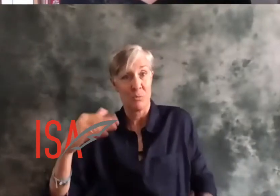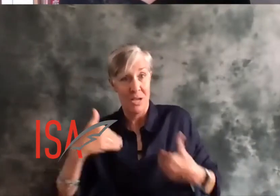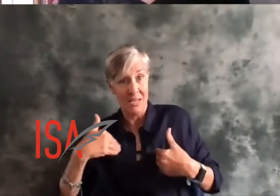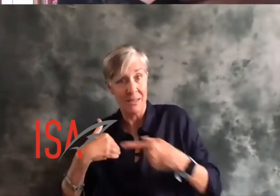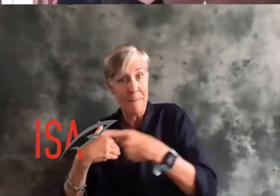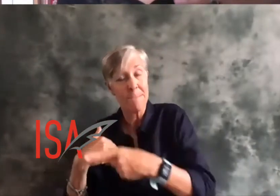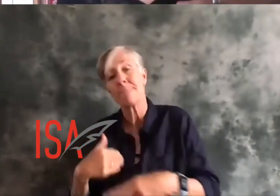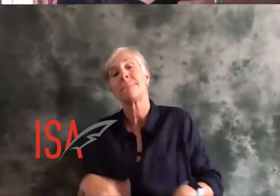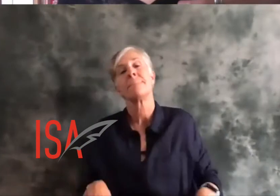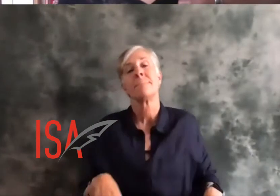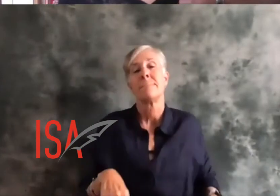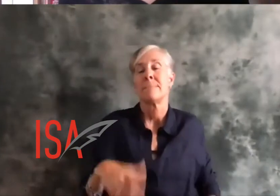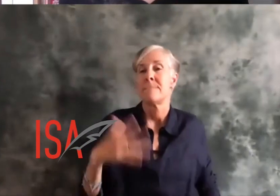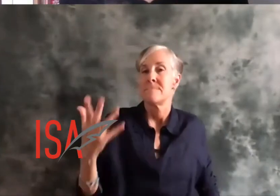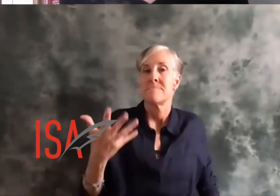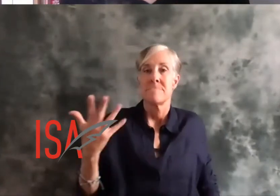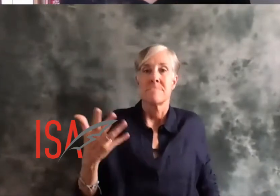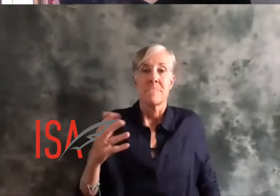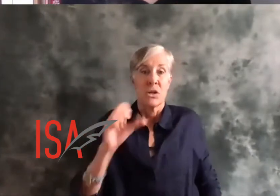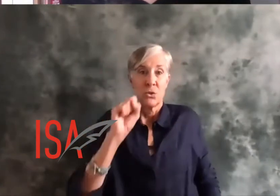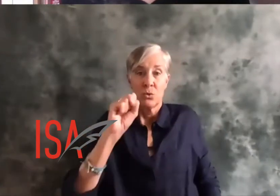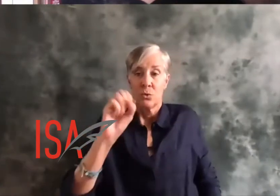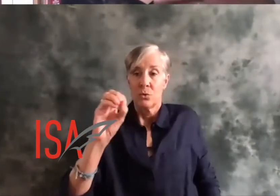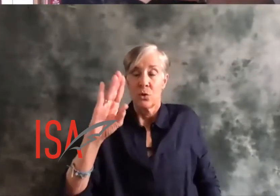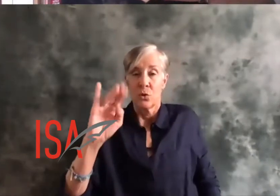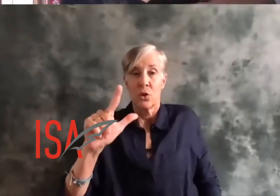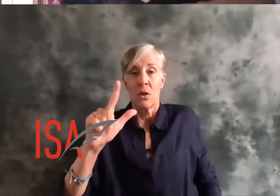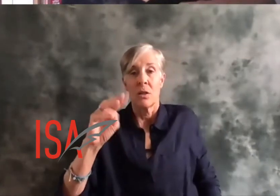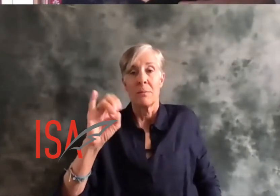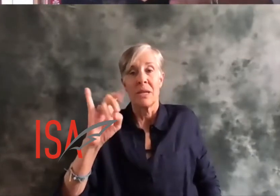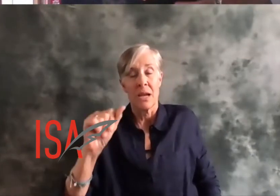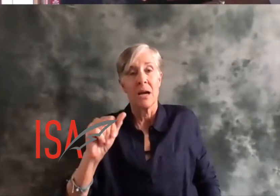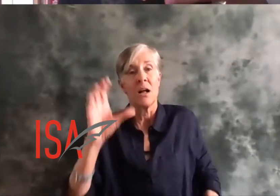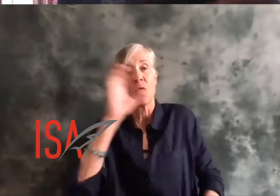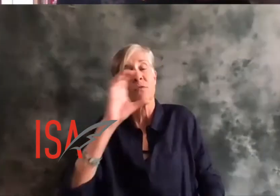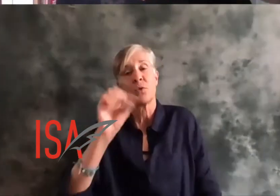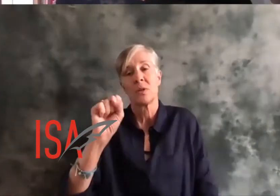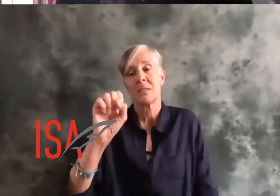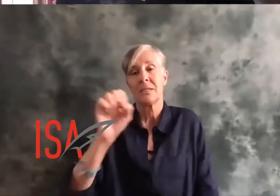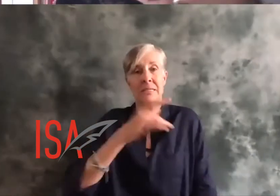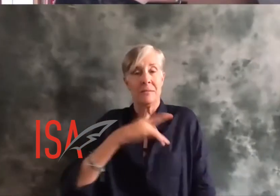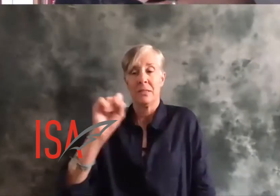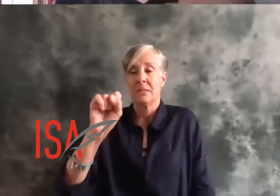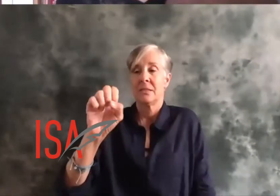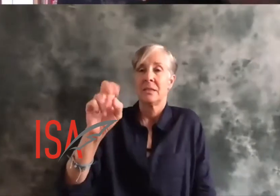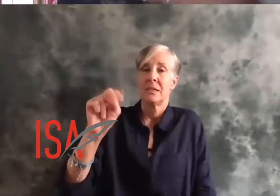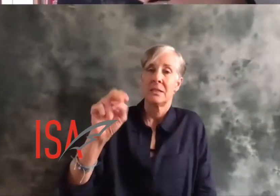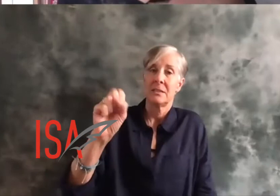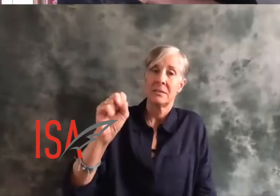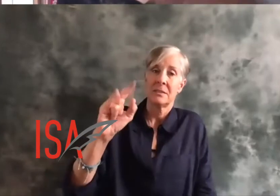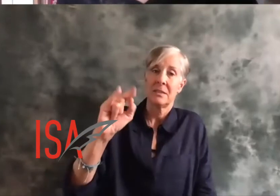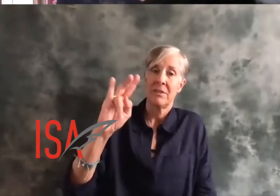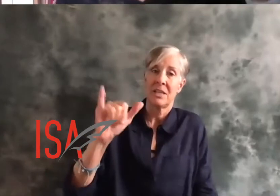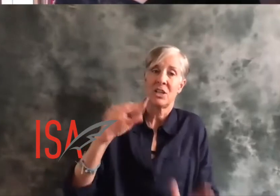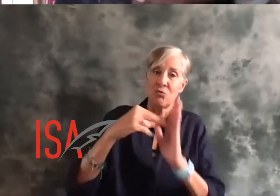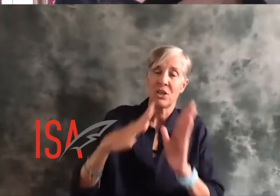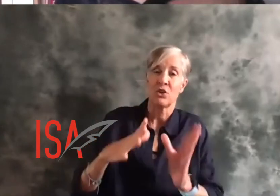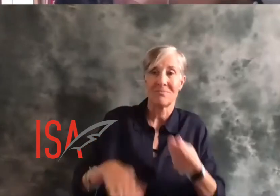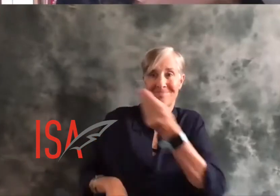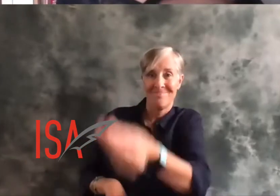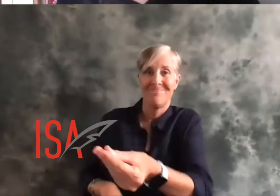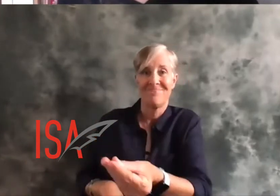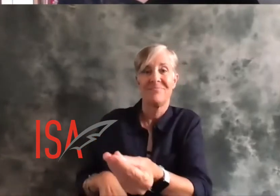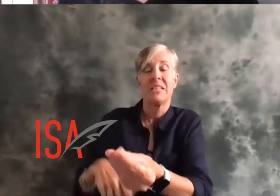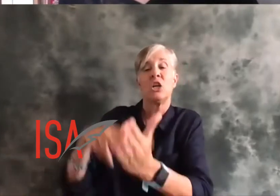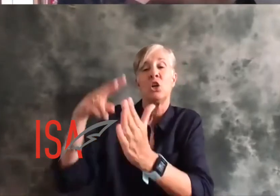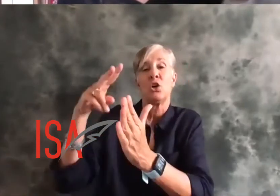find them out there just on social media, but their job is to read your work from the perspective of the